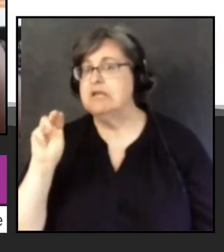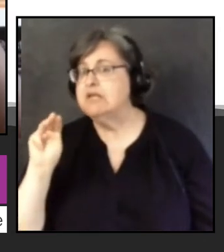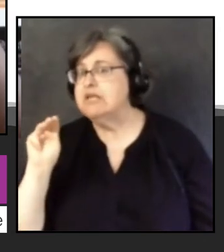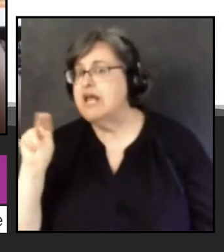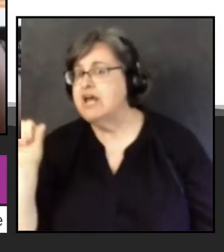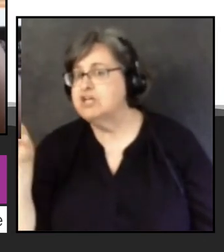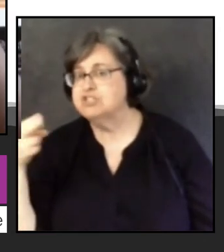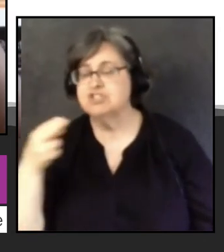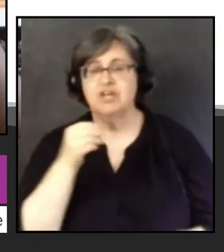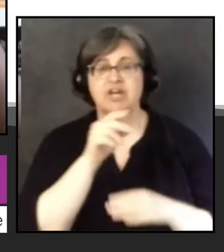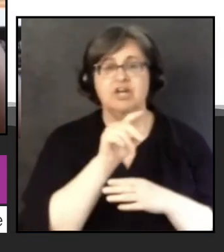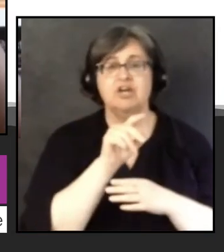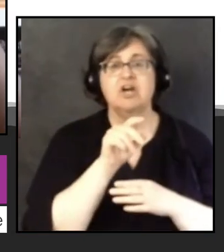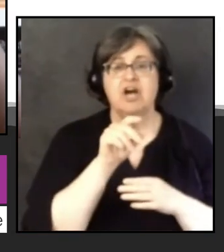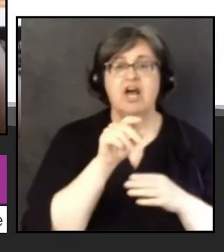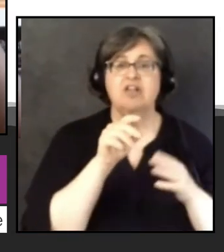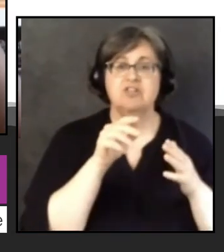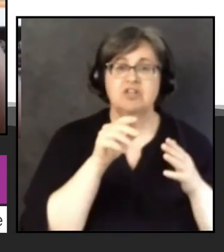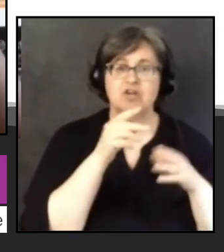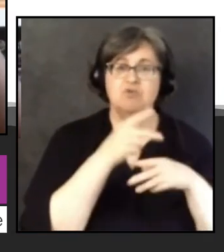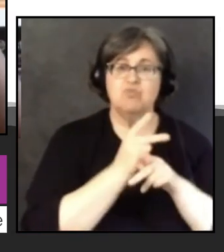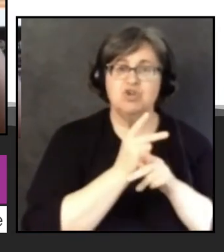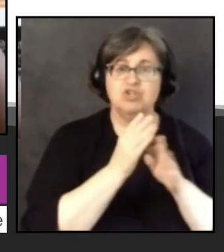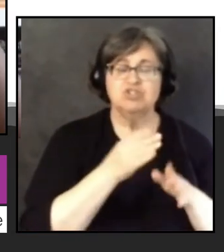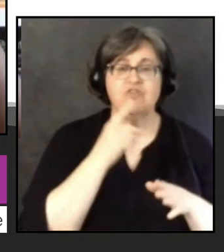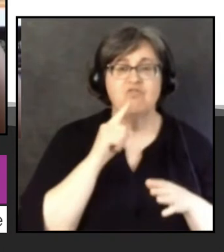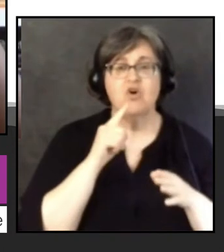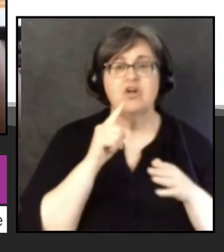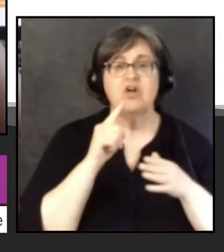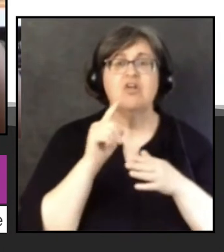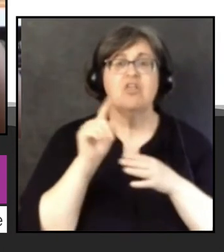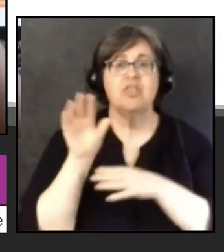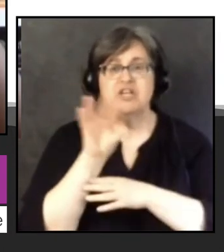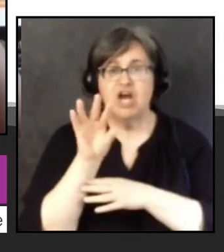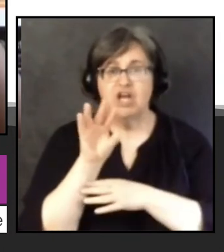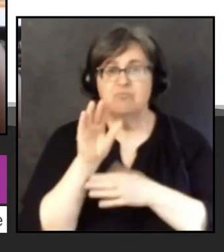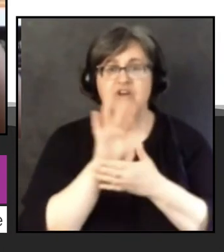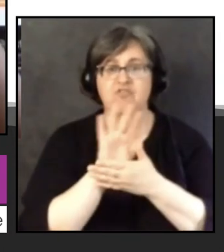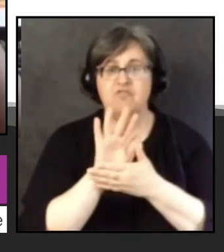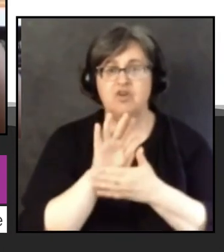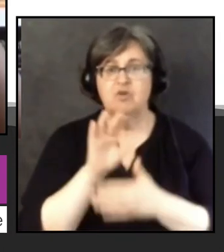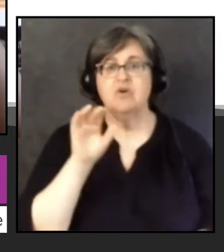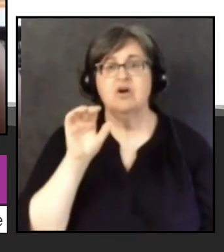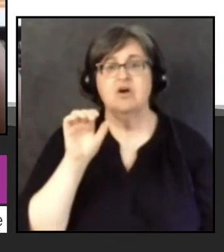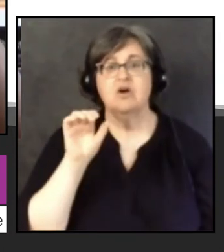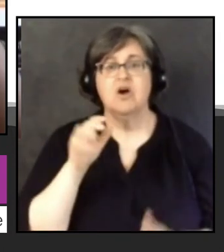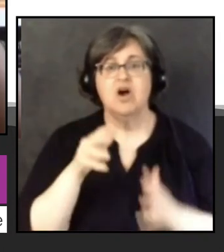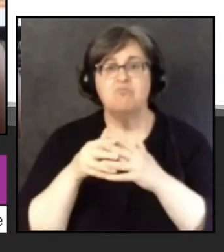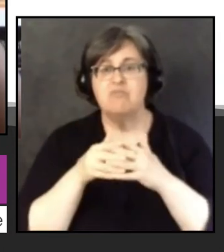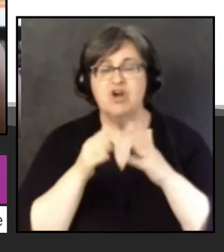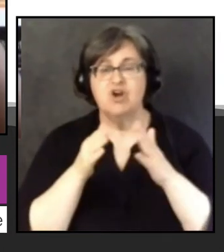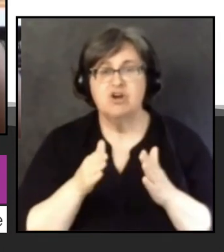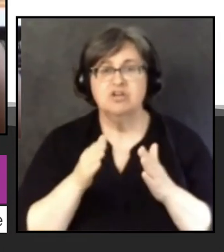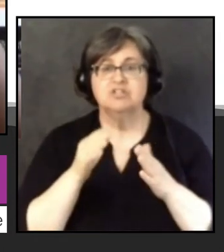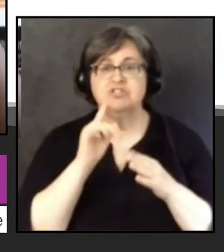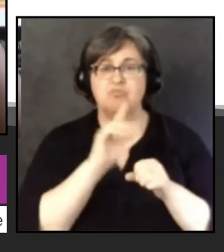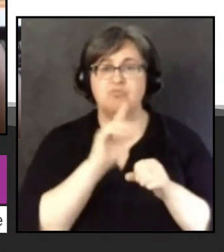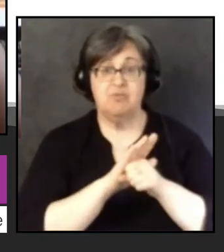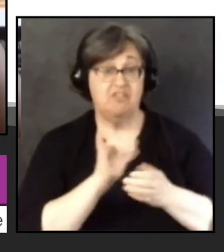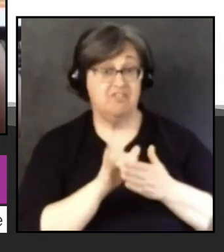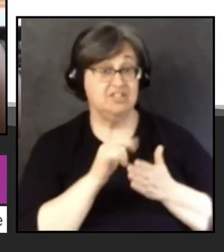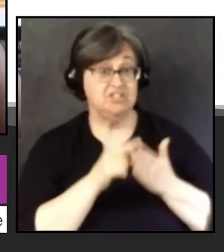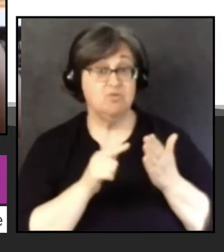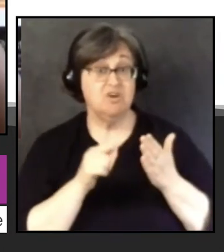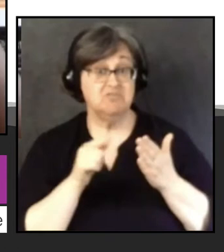producer for the documentary film American Promise. So that's just a little bit of what Natasha brings to the